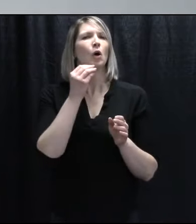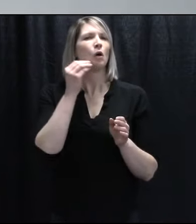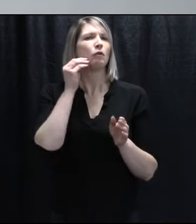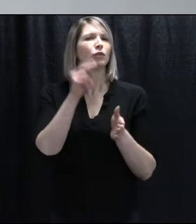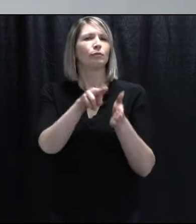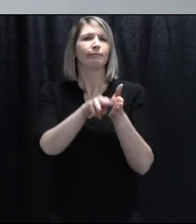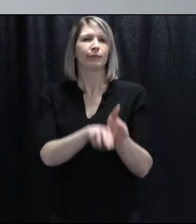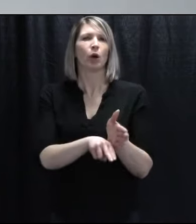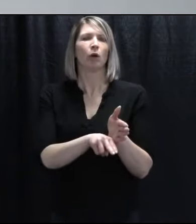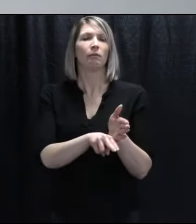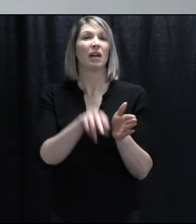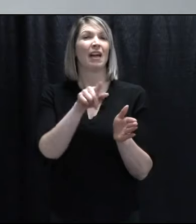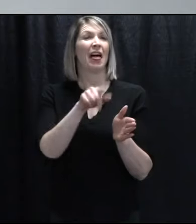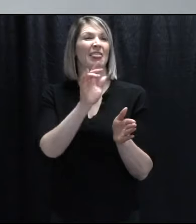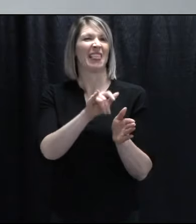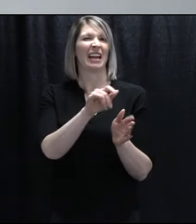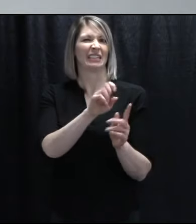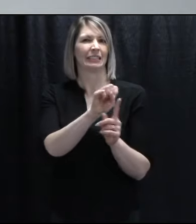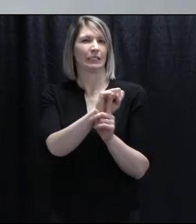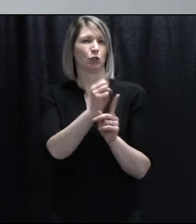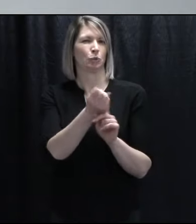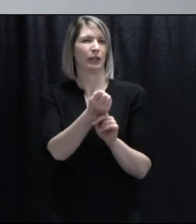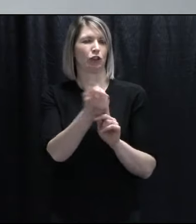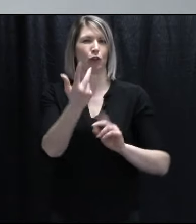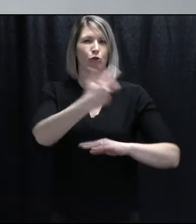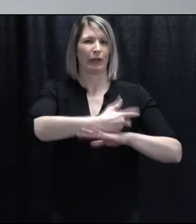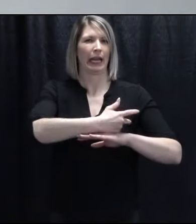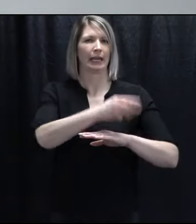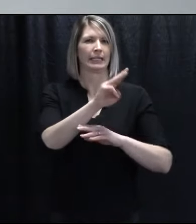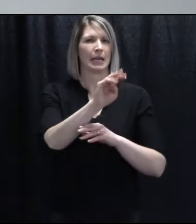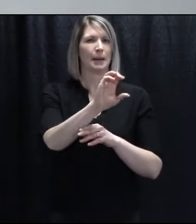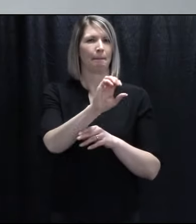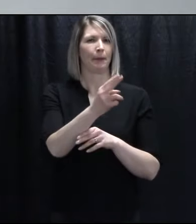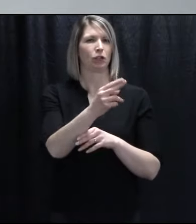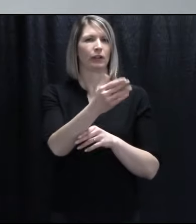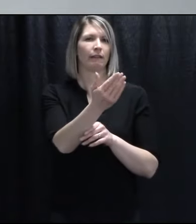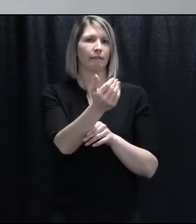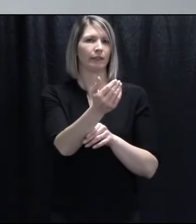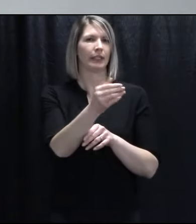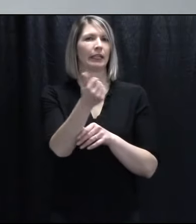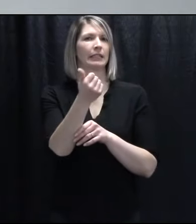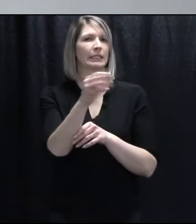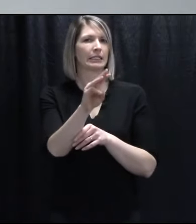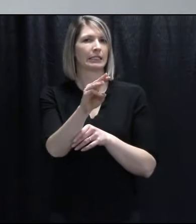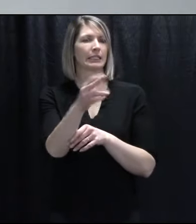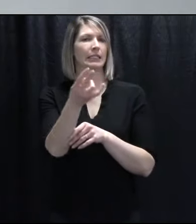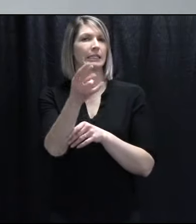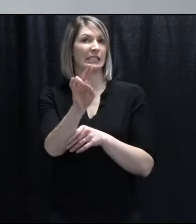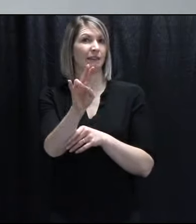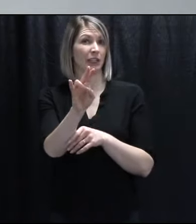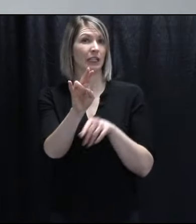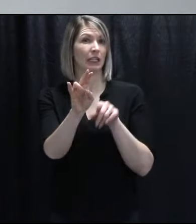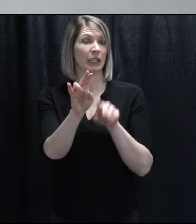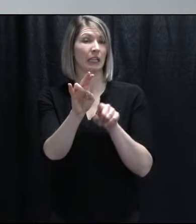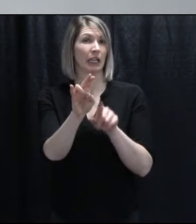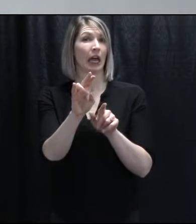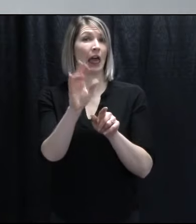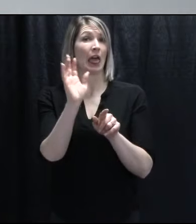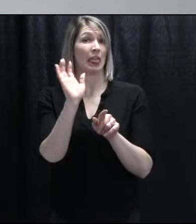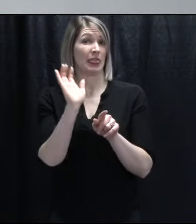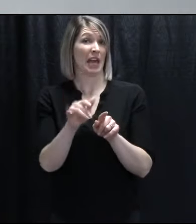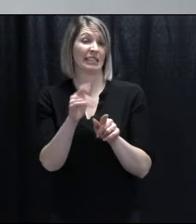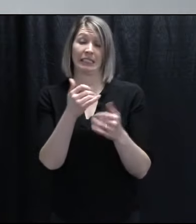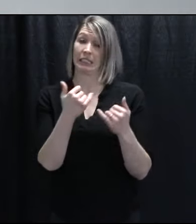March 15th, 16th, and 17th, or are we widening that exposure days, those exposure days? No, the exposure dates are those